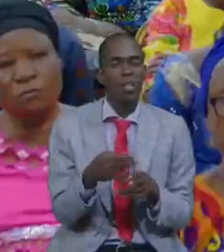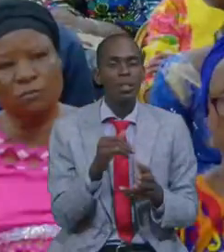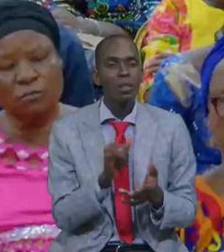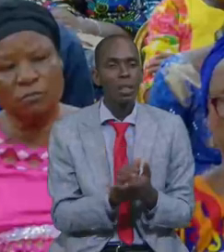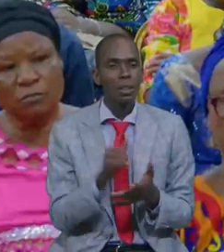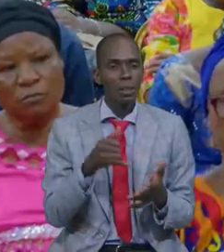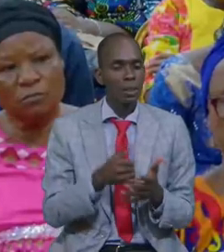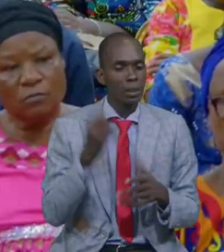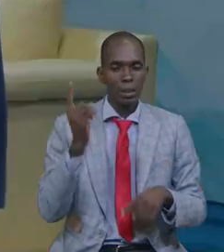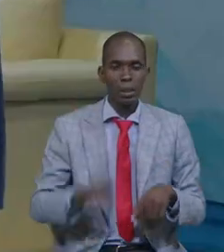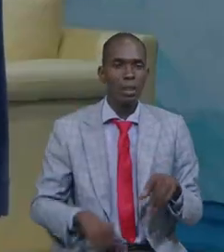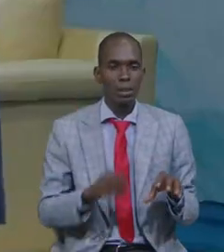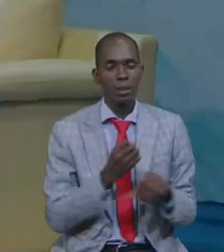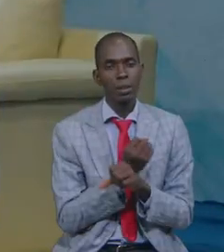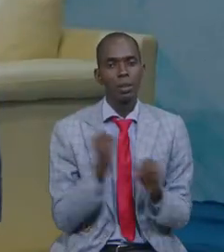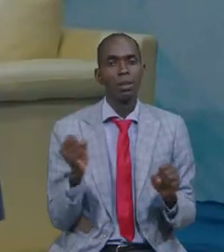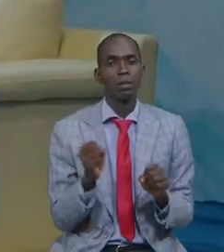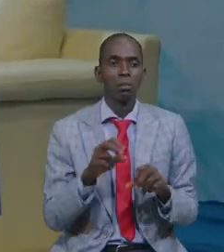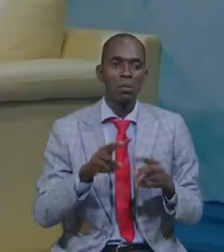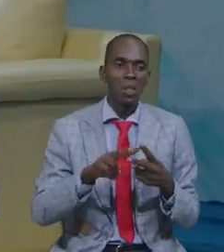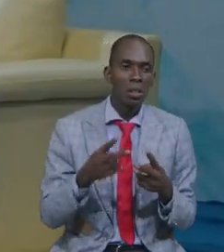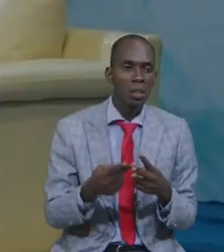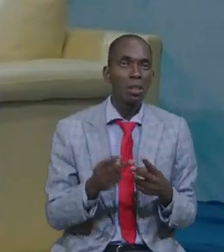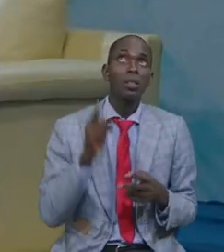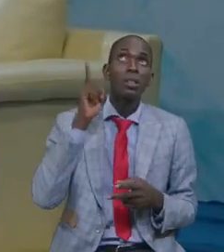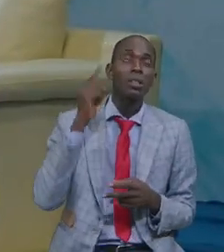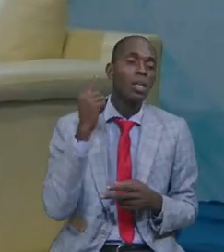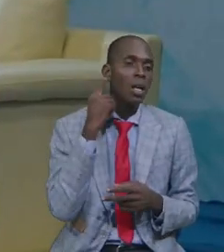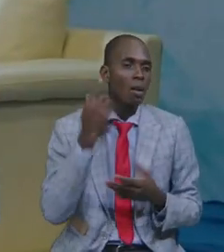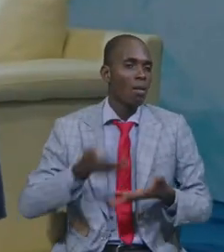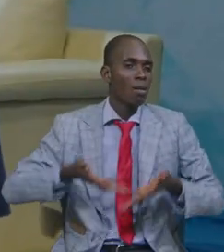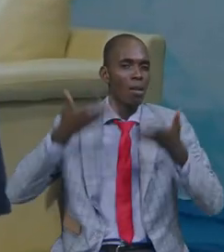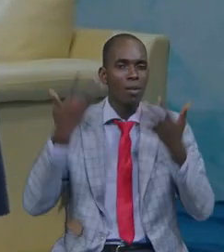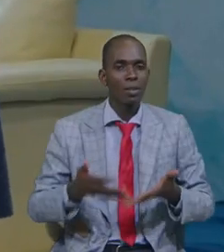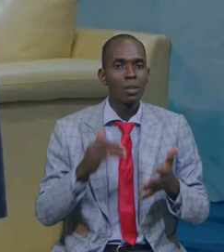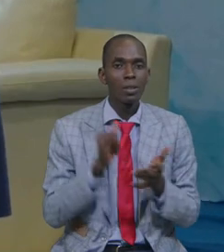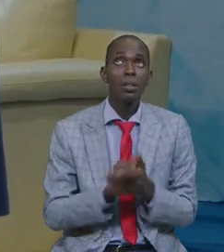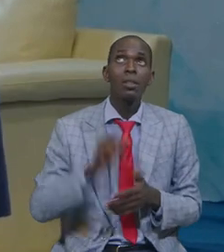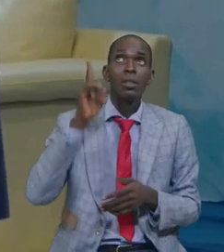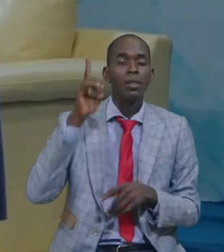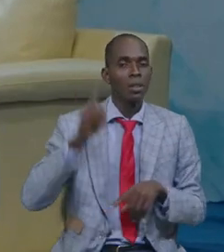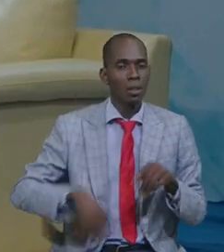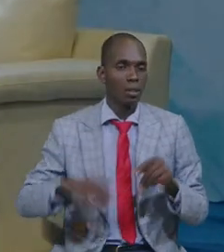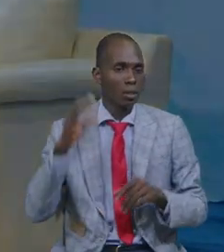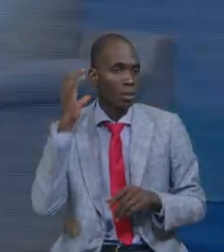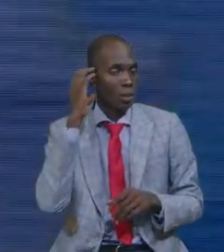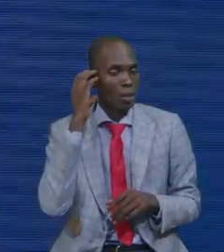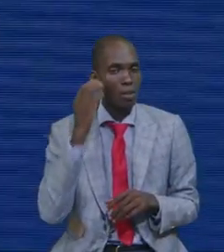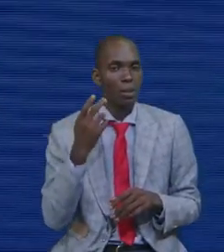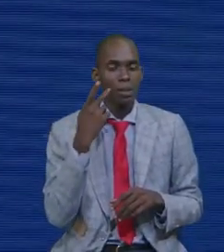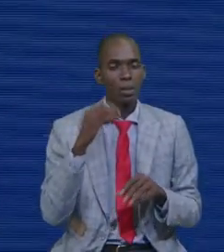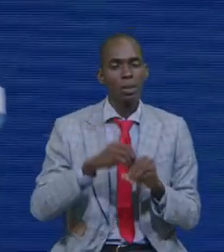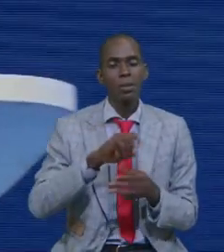it cannot save, neither is ear heavy that it cannot hear. But look at